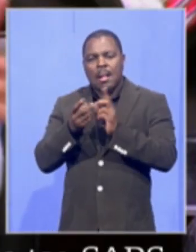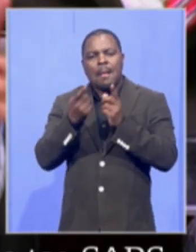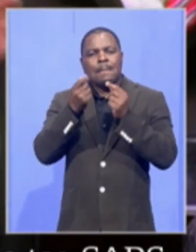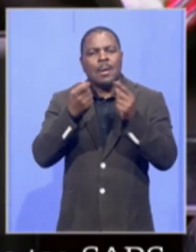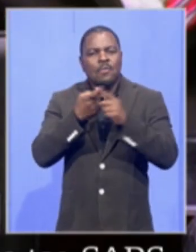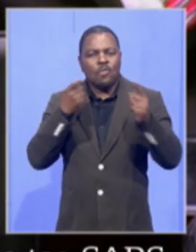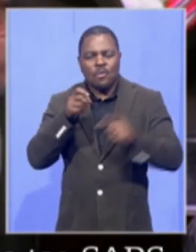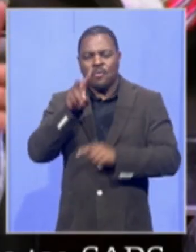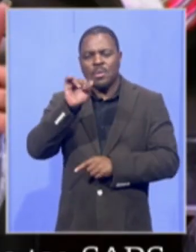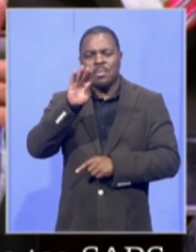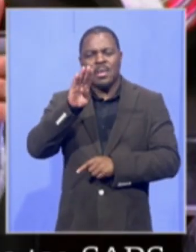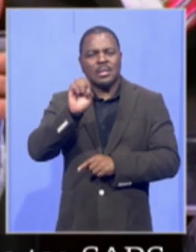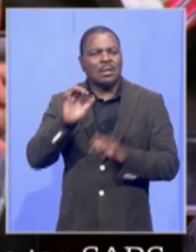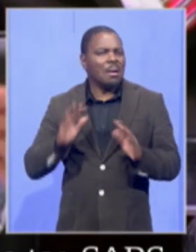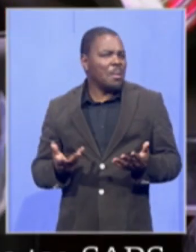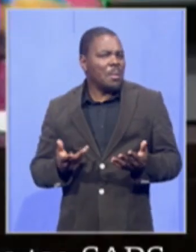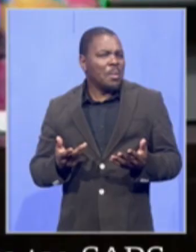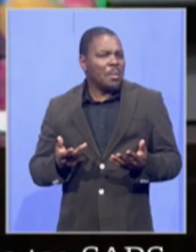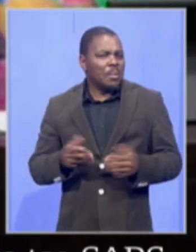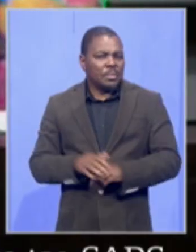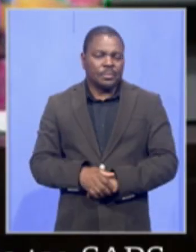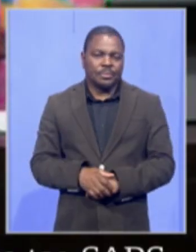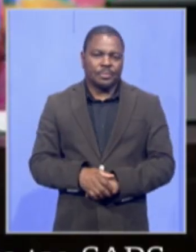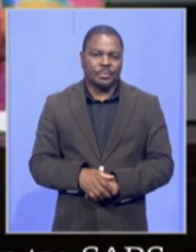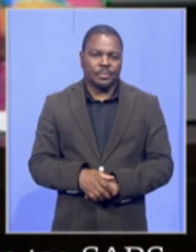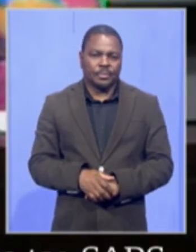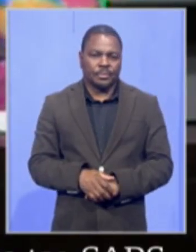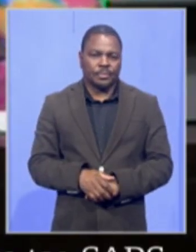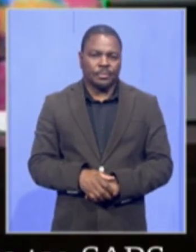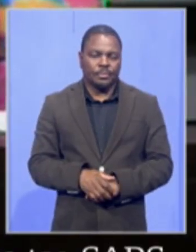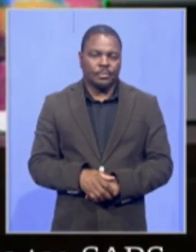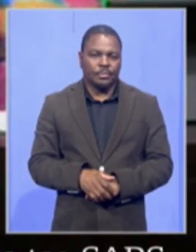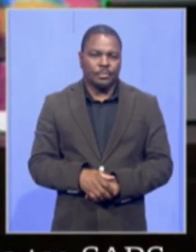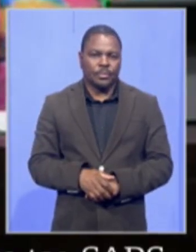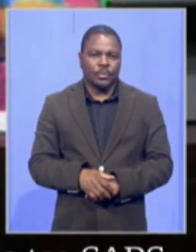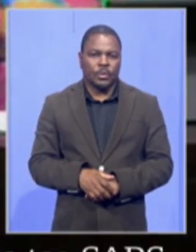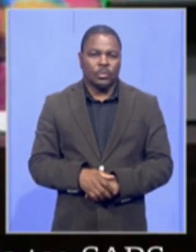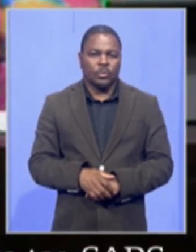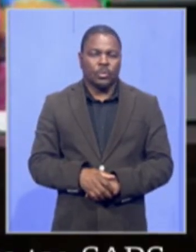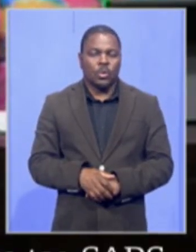ya VBS. We can